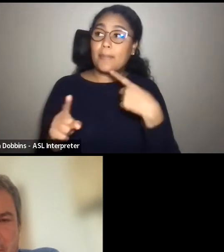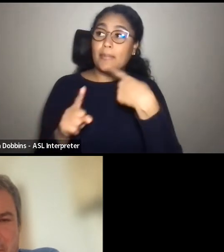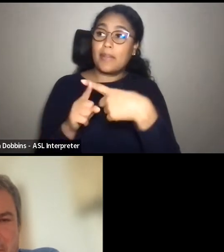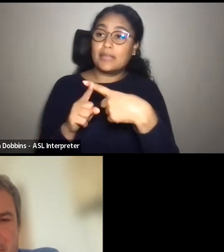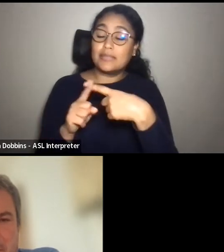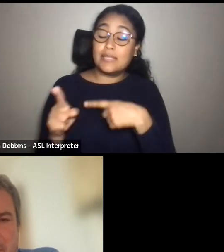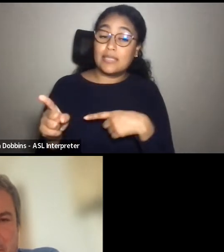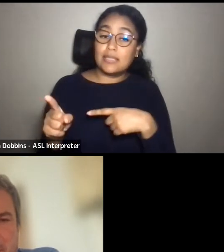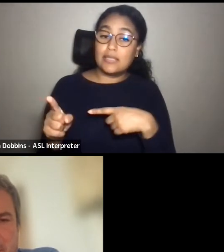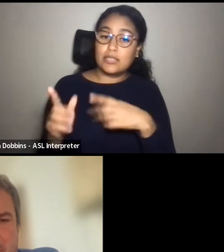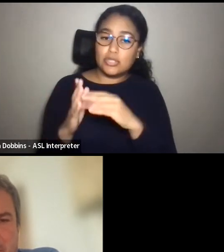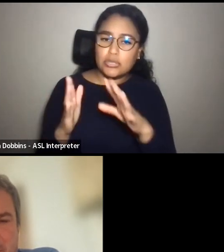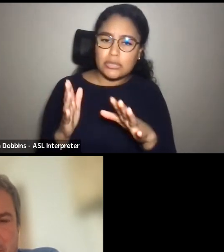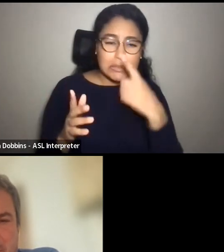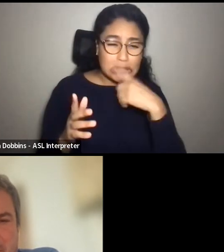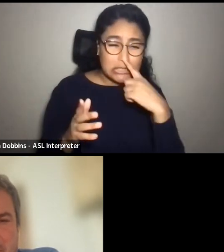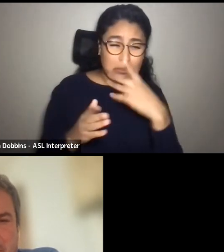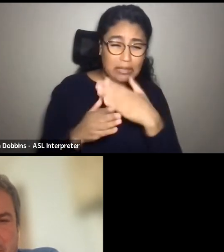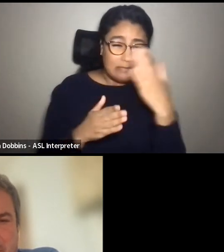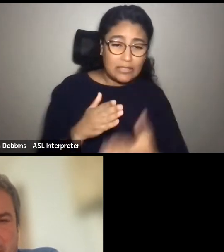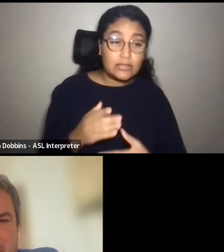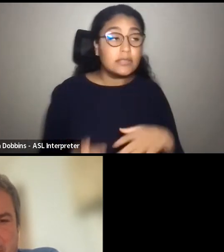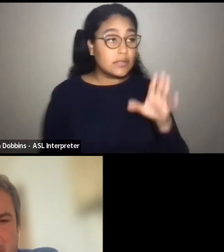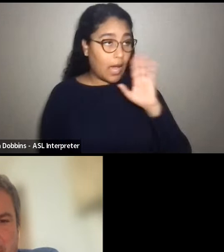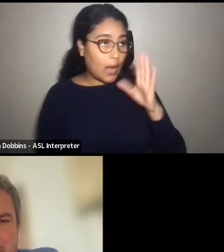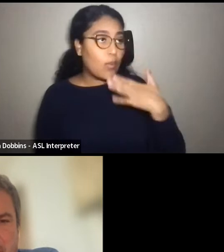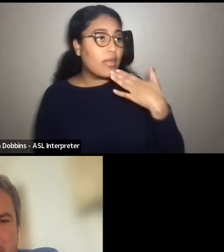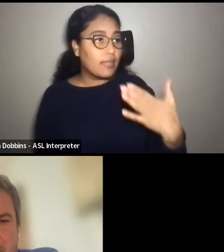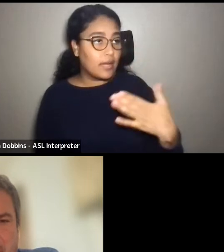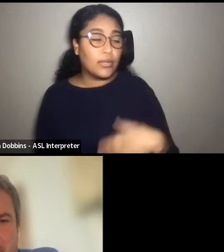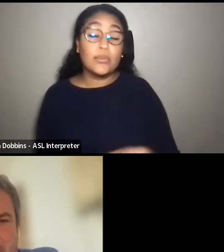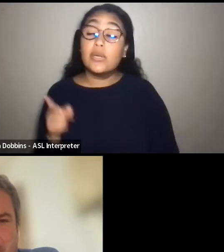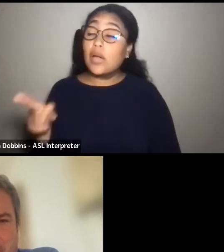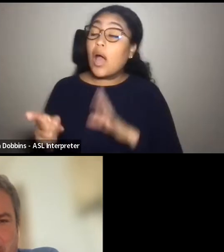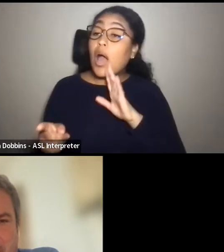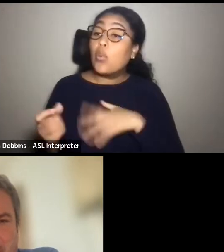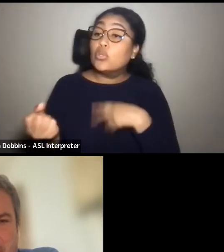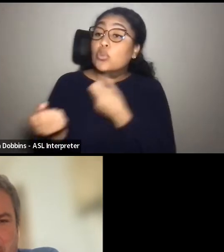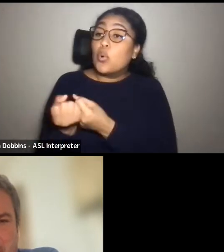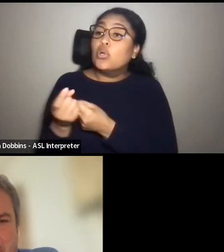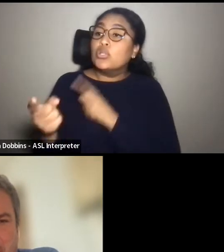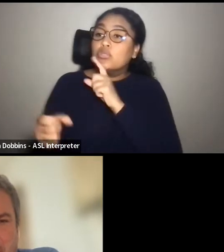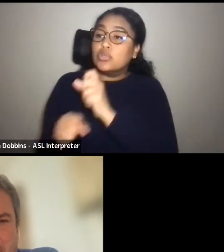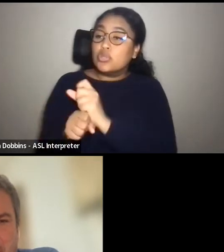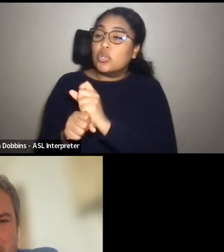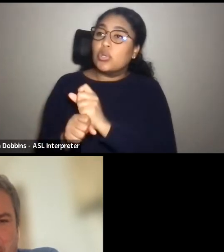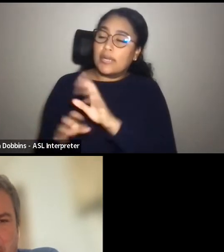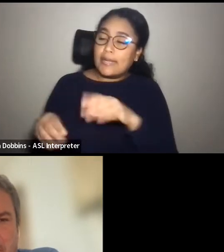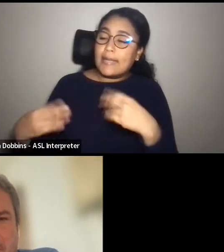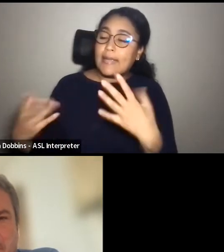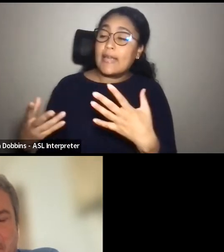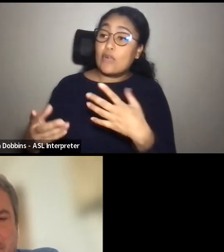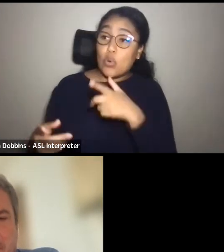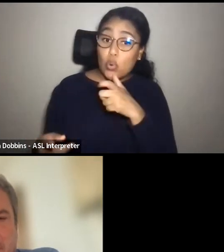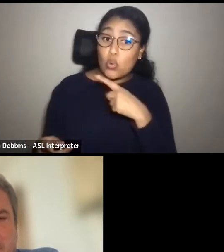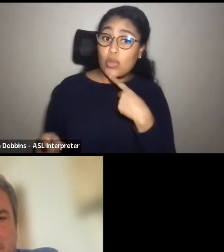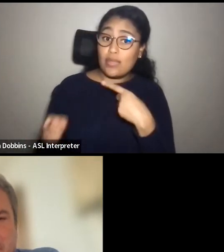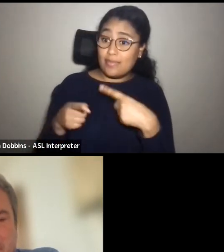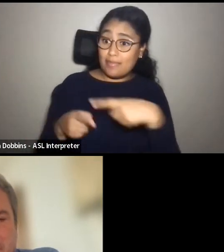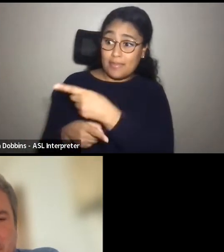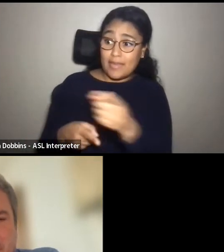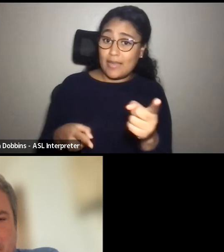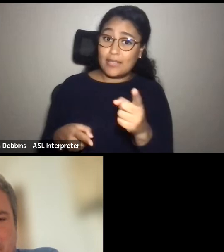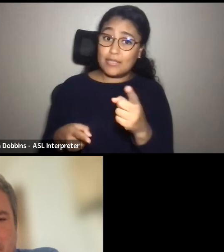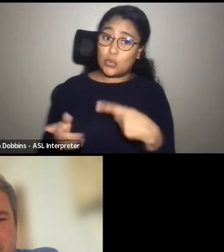students. I'm sorry, can you wrap up your? I will, comment? yes, thank you. Thank you. Let us support you as you ensure accountability for those who dare suggest these atrocities